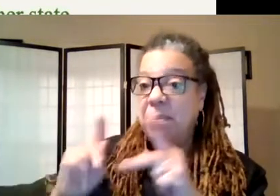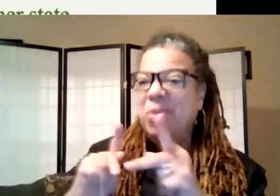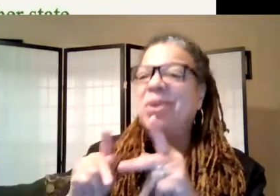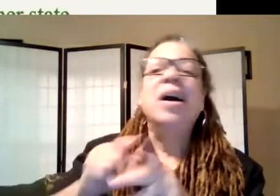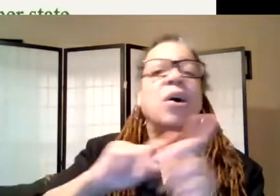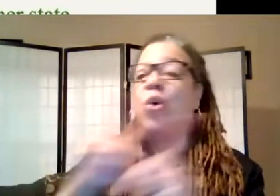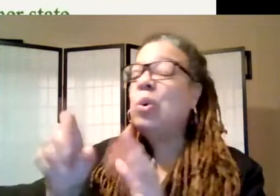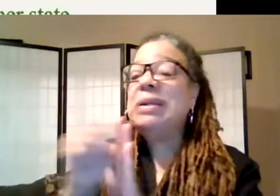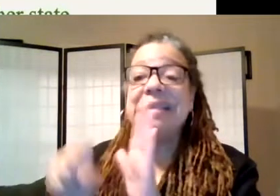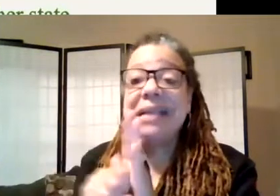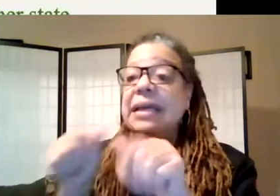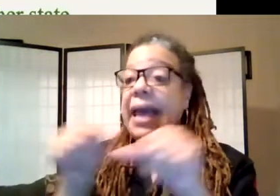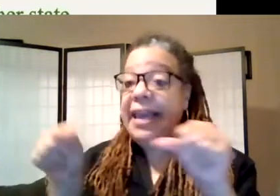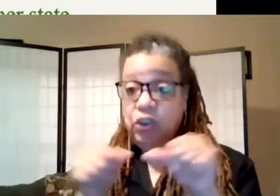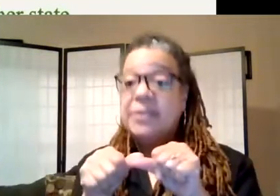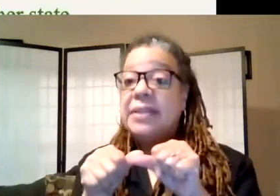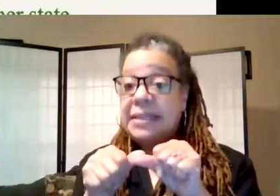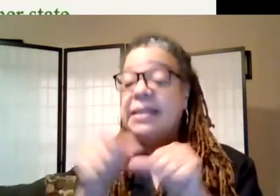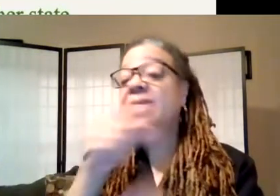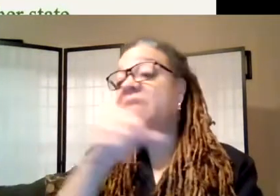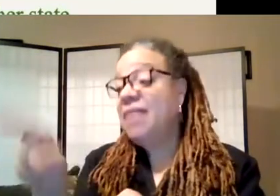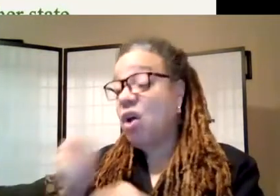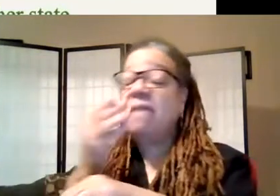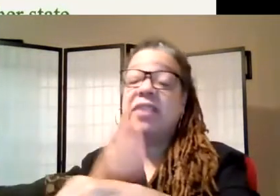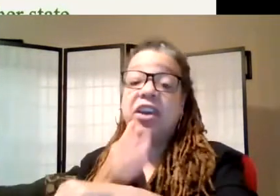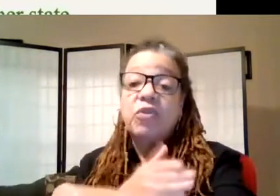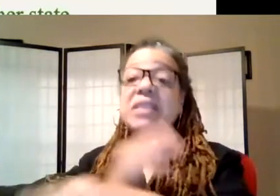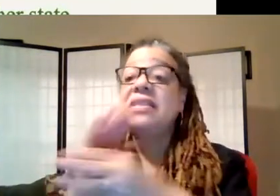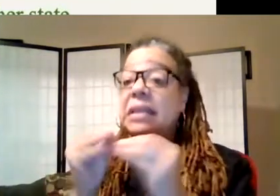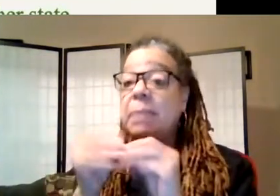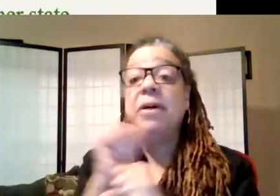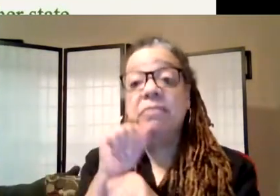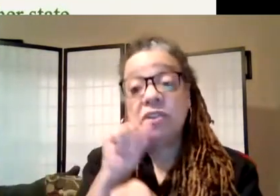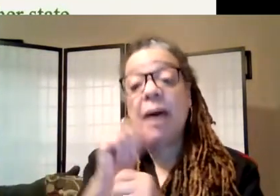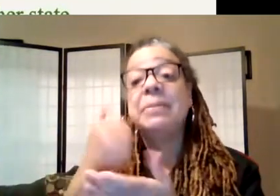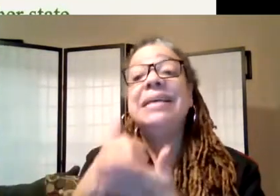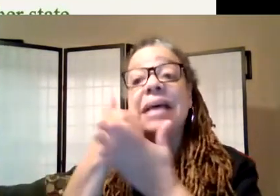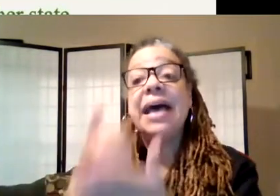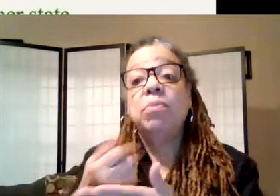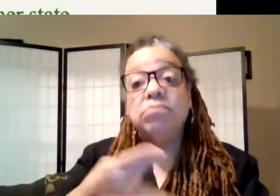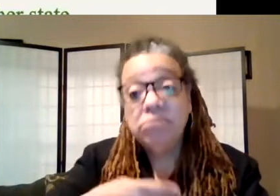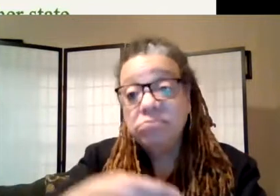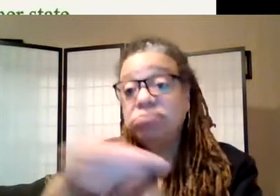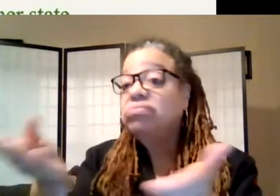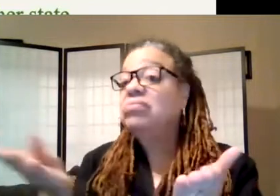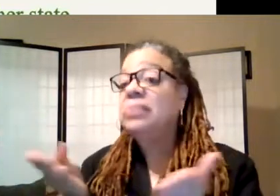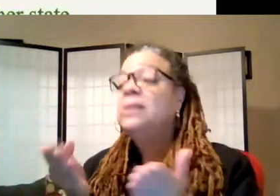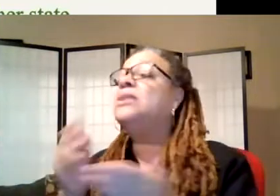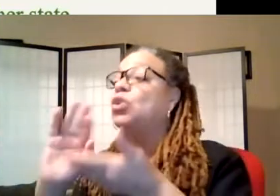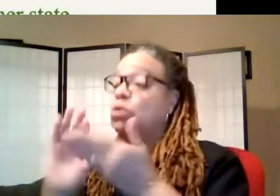those state agencies are going to have to increase the number of jobs that are there to help divvy out these funds to those communities of